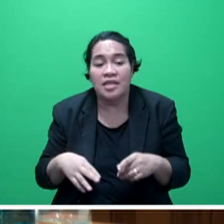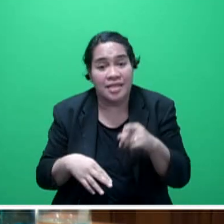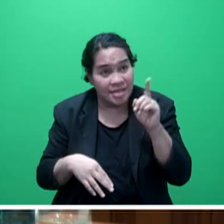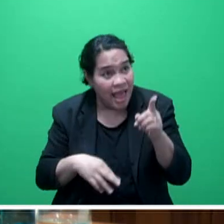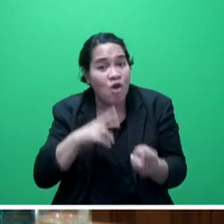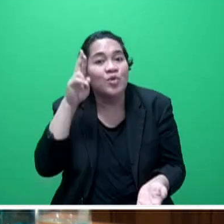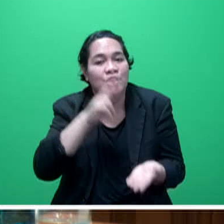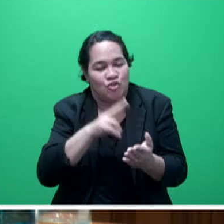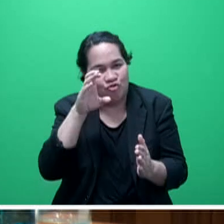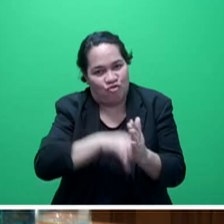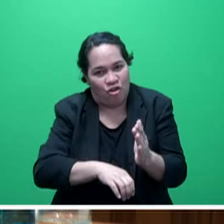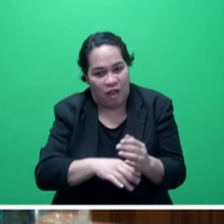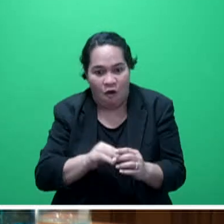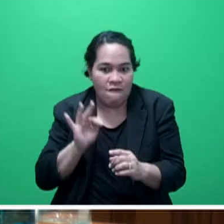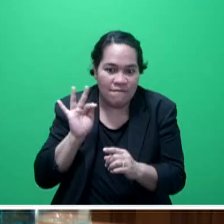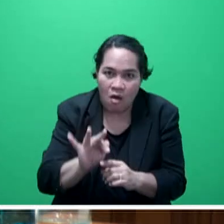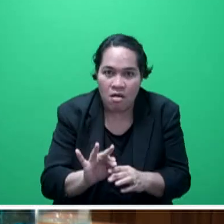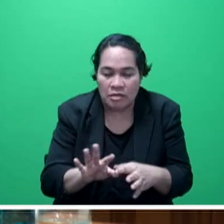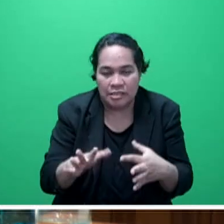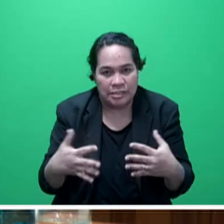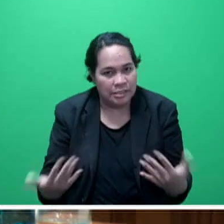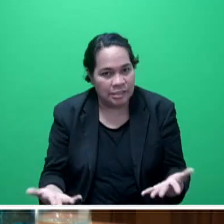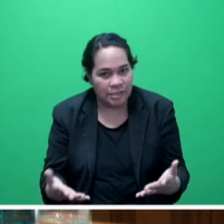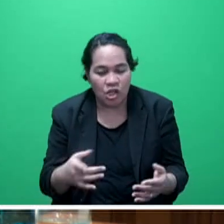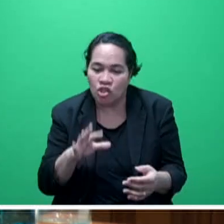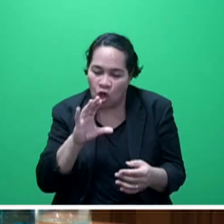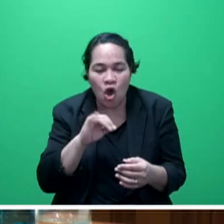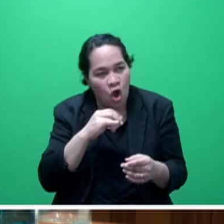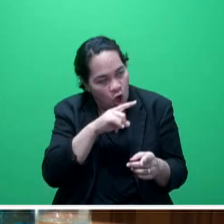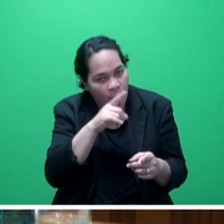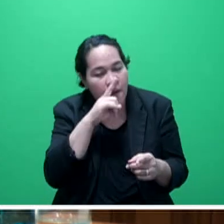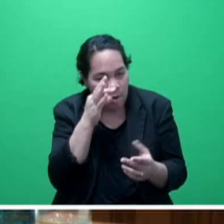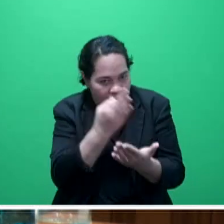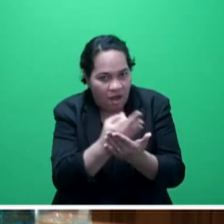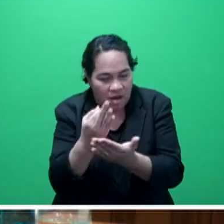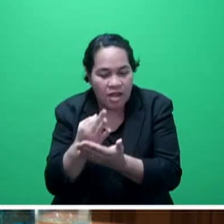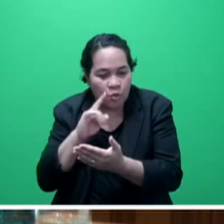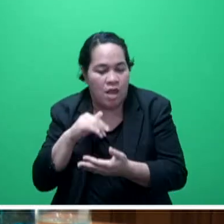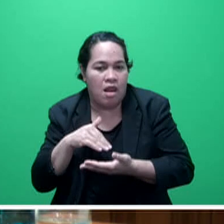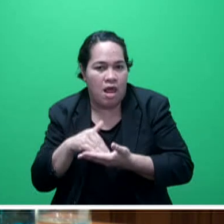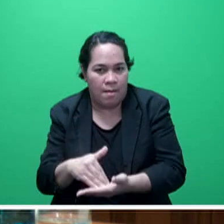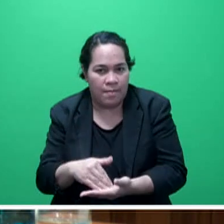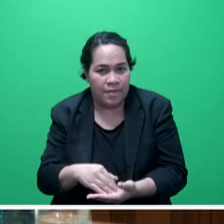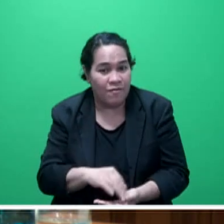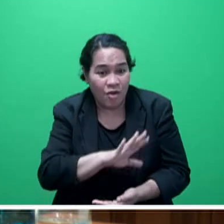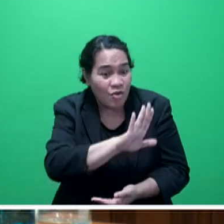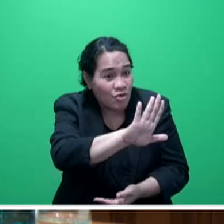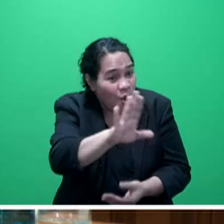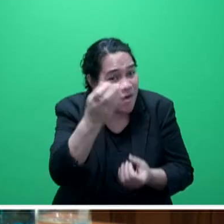the cost of enforcement. All that is taken on board by the financial institution. And for your information,